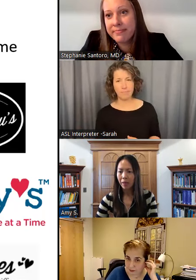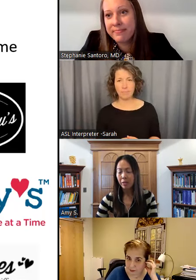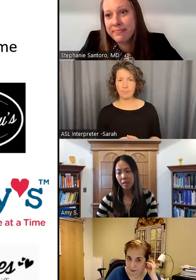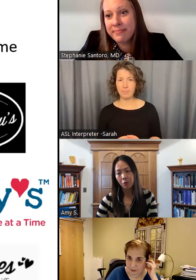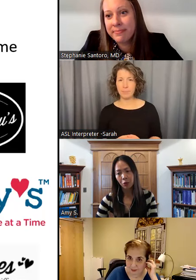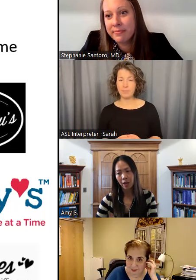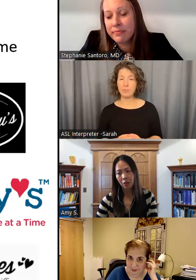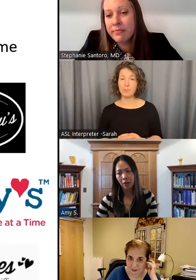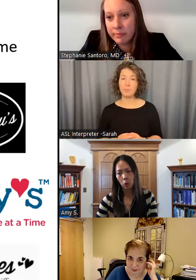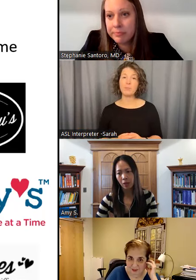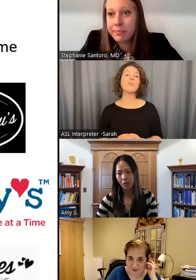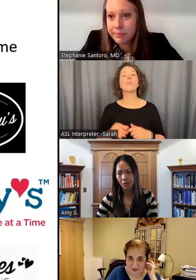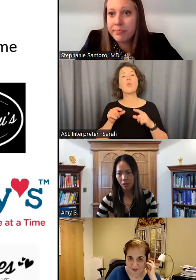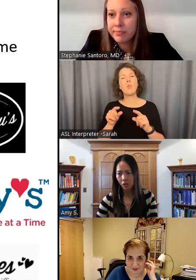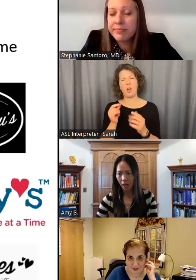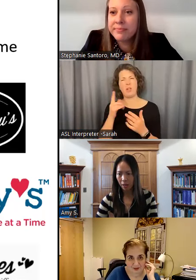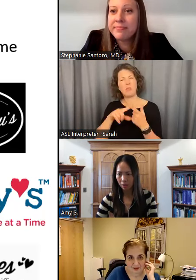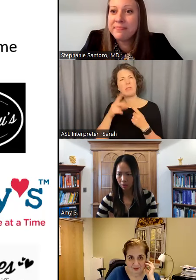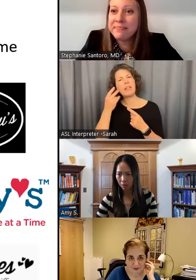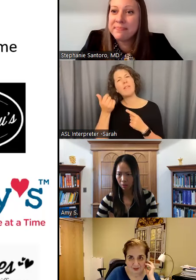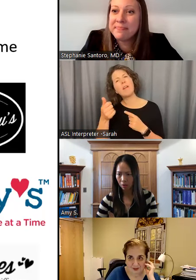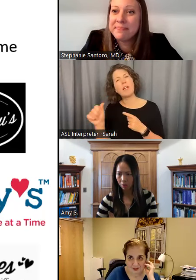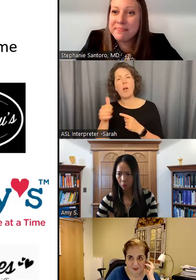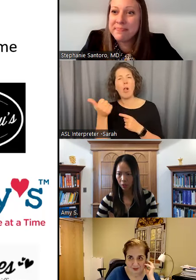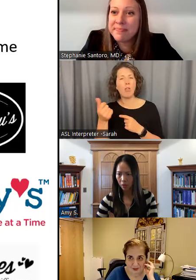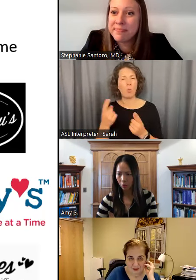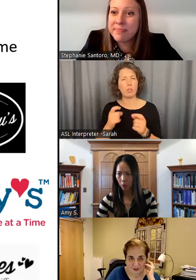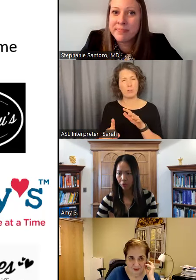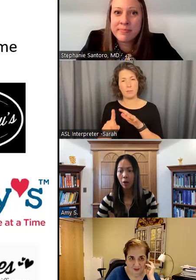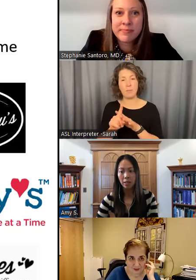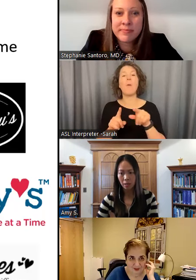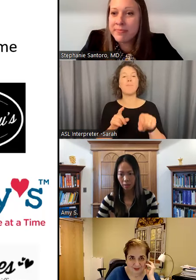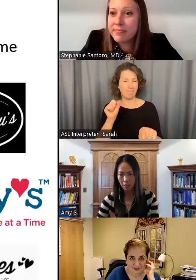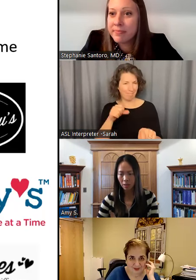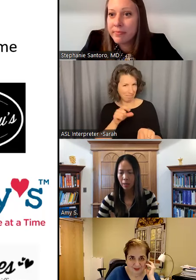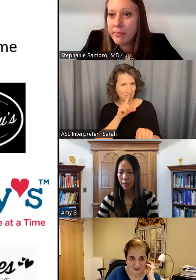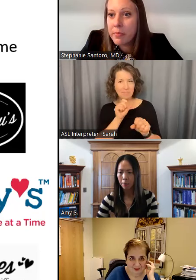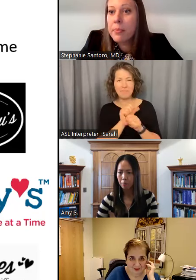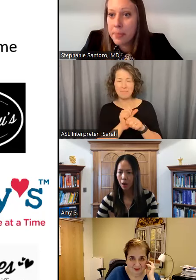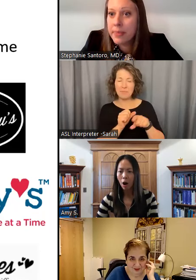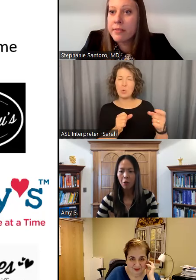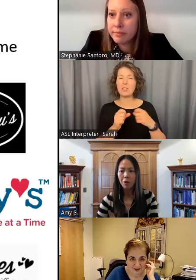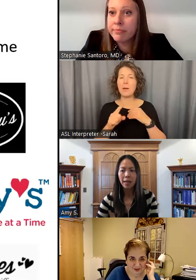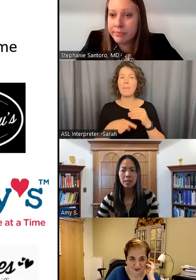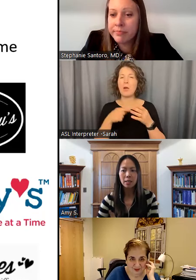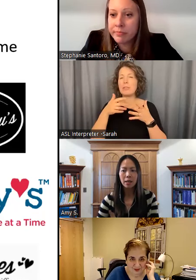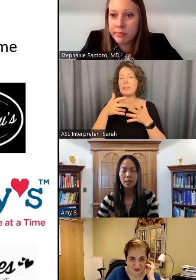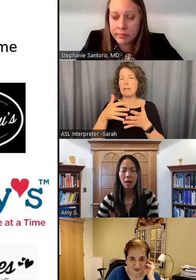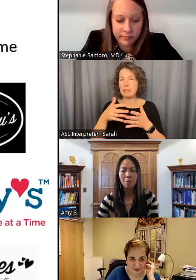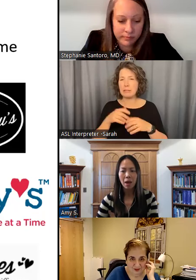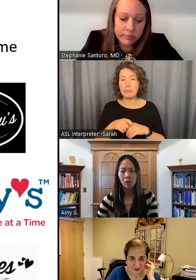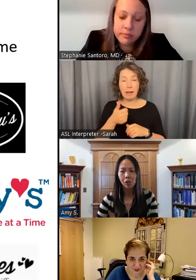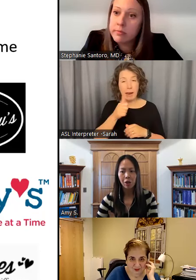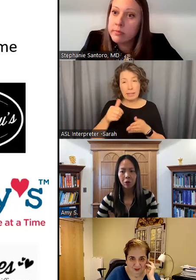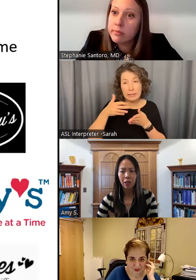While we wait to see if there are any final questions in the chat, we actually have a question regarding studies. Are there any studies